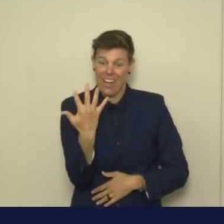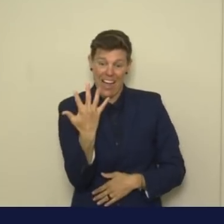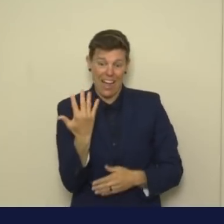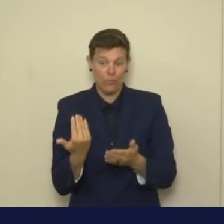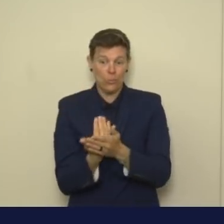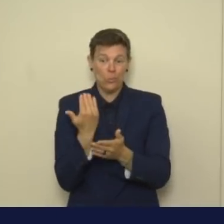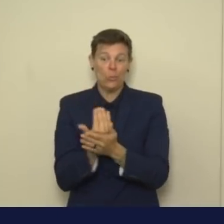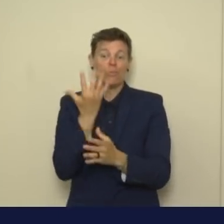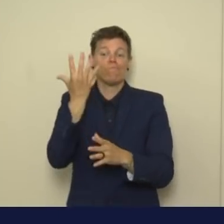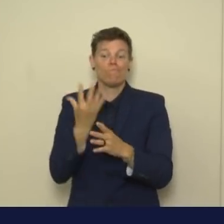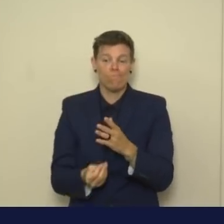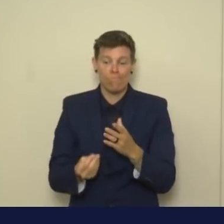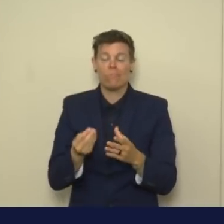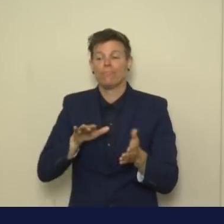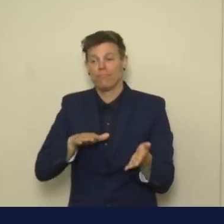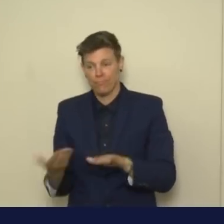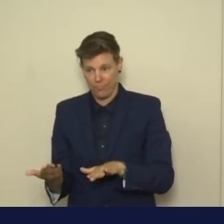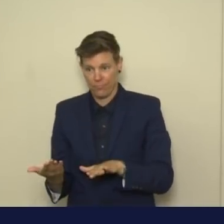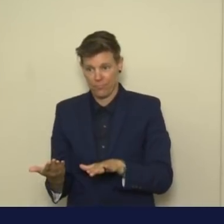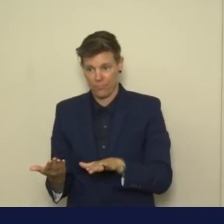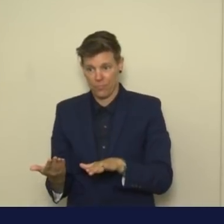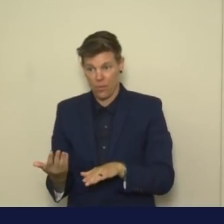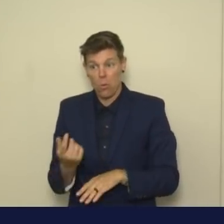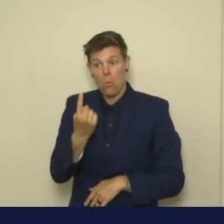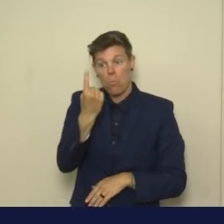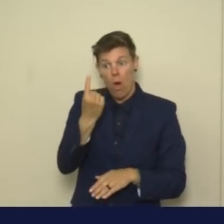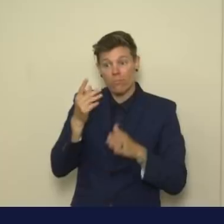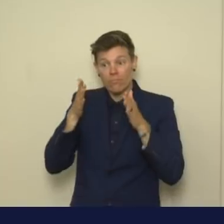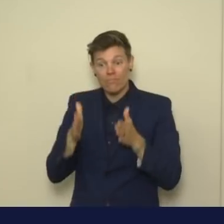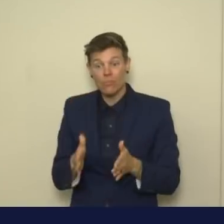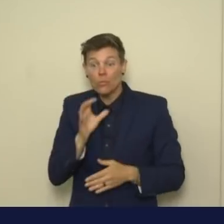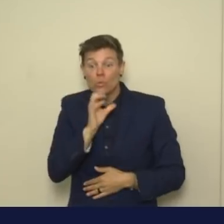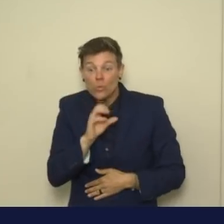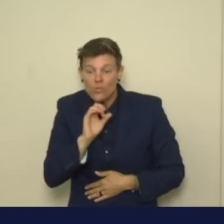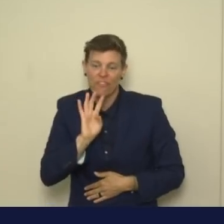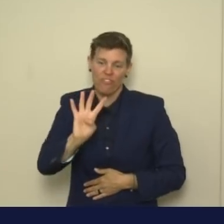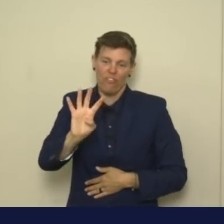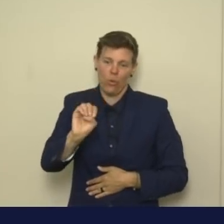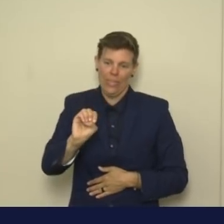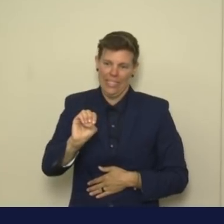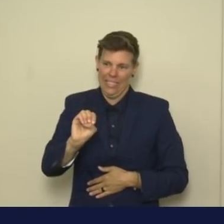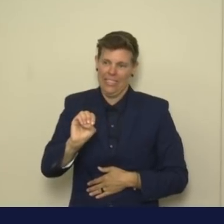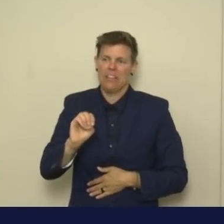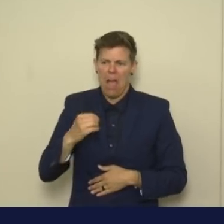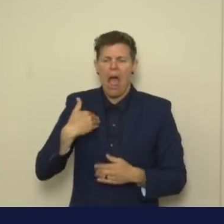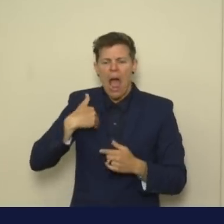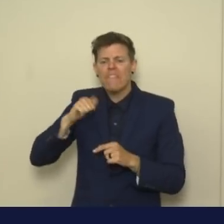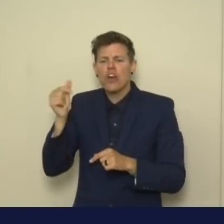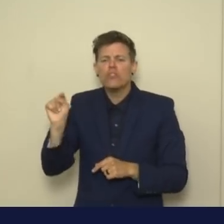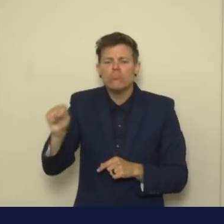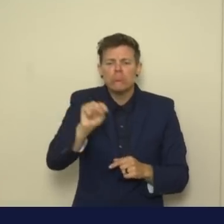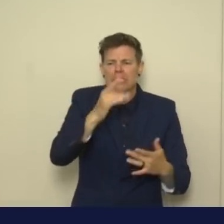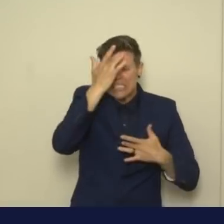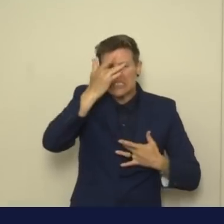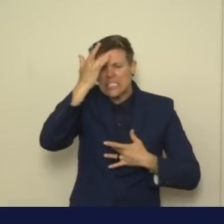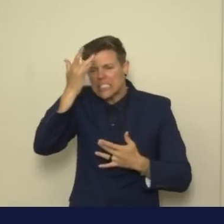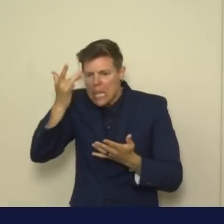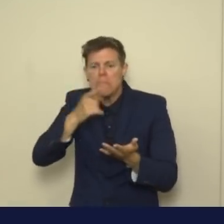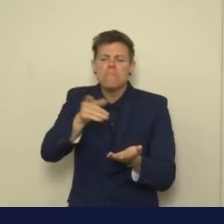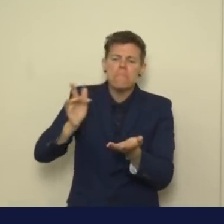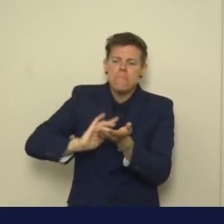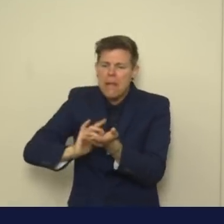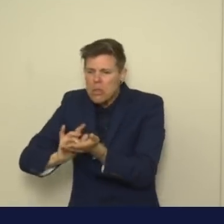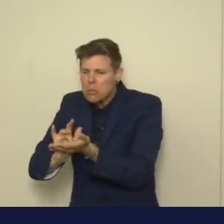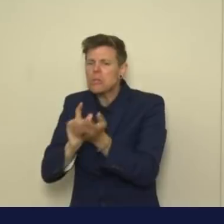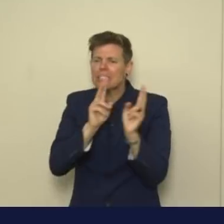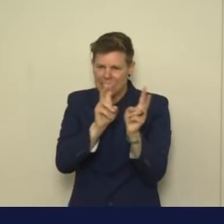is a 40-year-old, underlying conditions. Every single one of these is mourned by everyone in the state